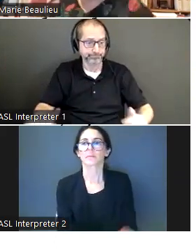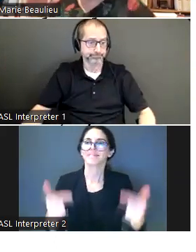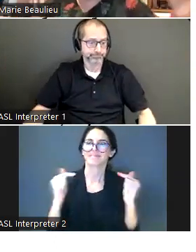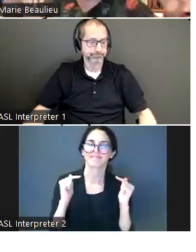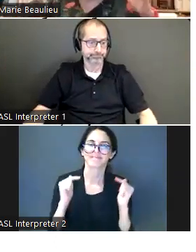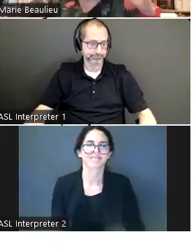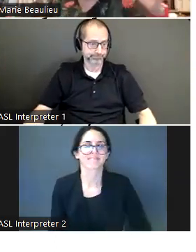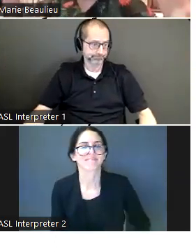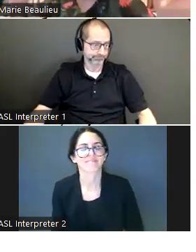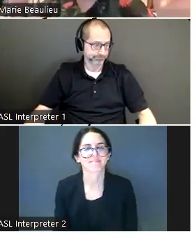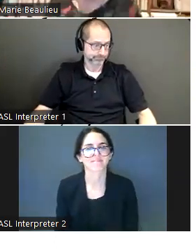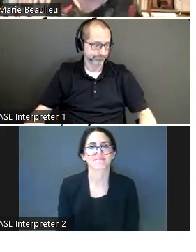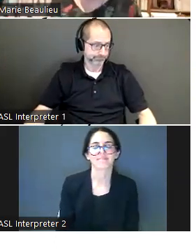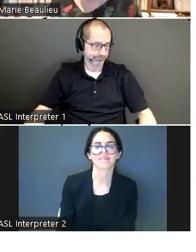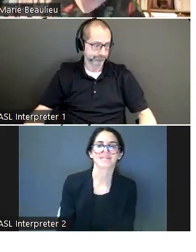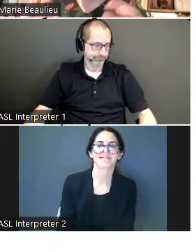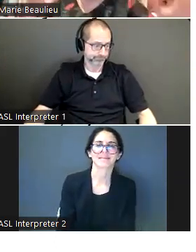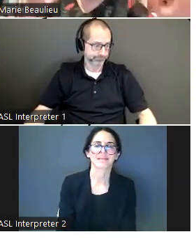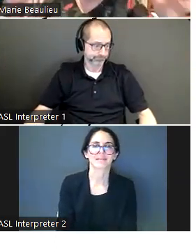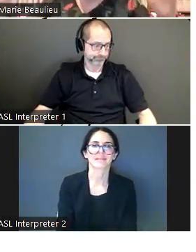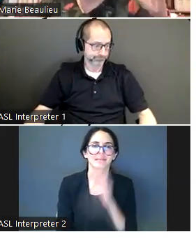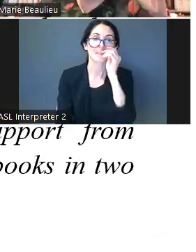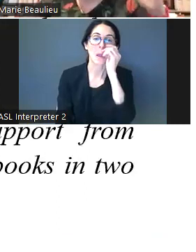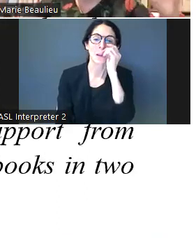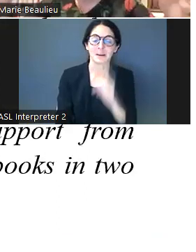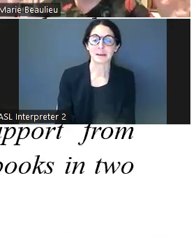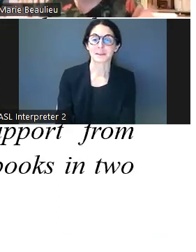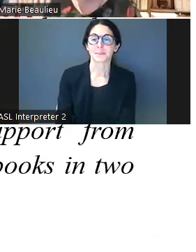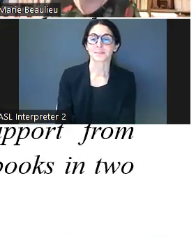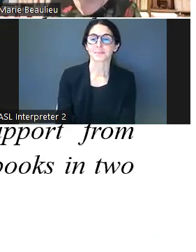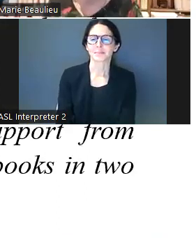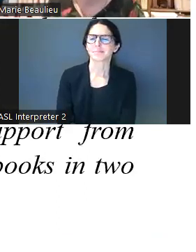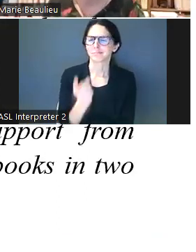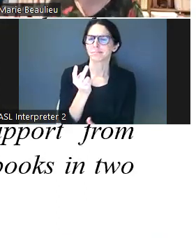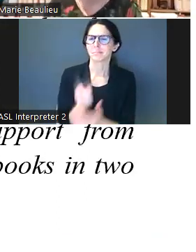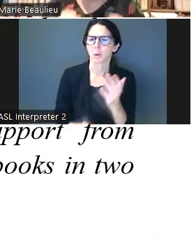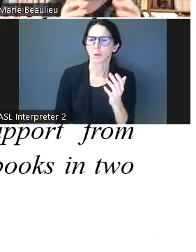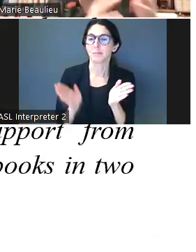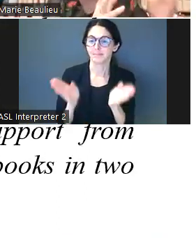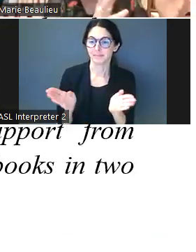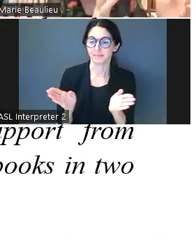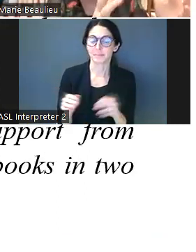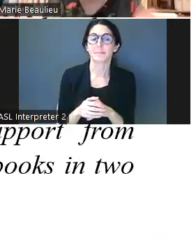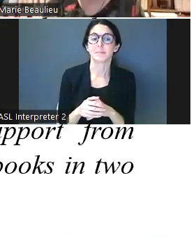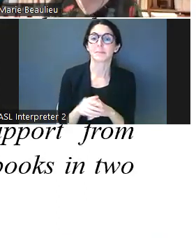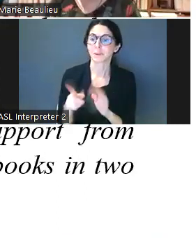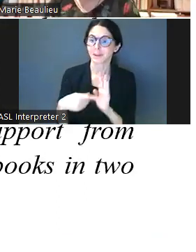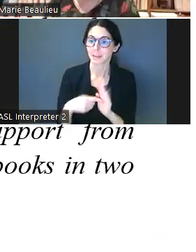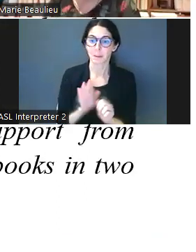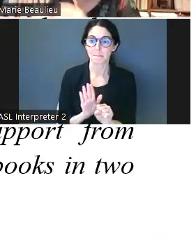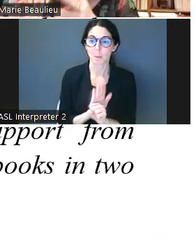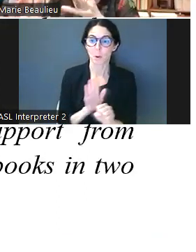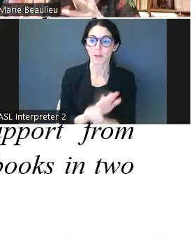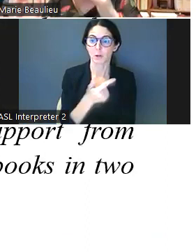combining two forces that can be seen far away from each other. So promoting goodwill